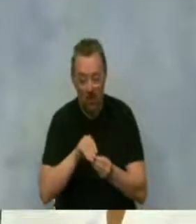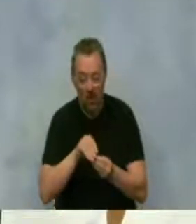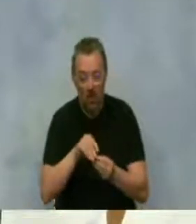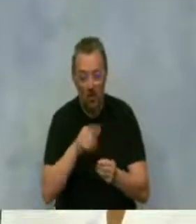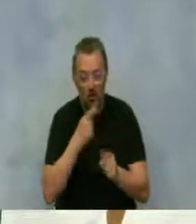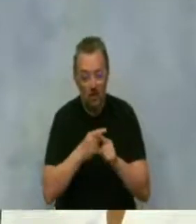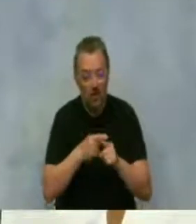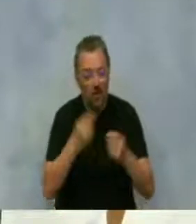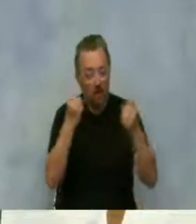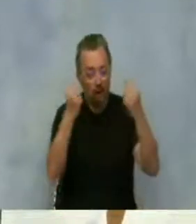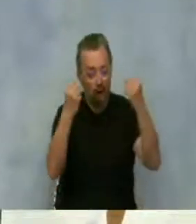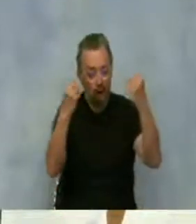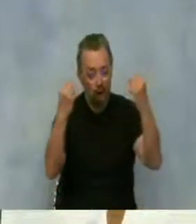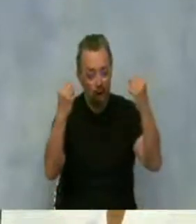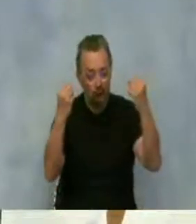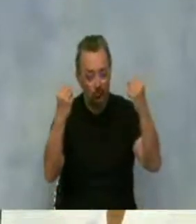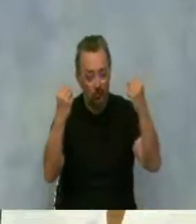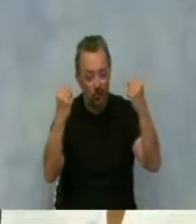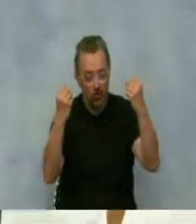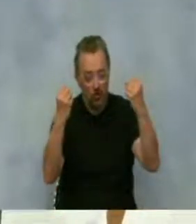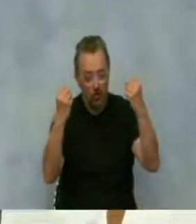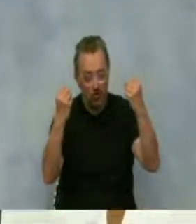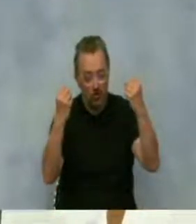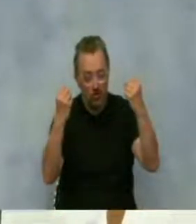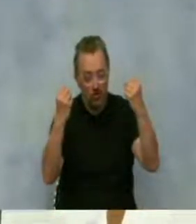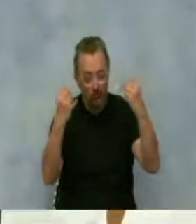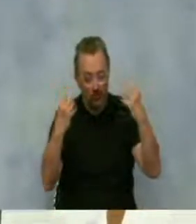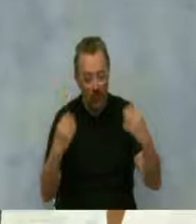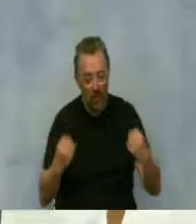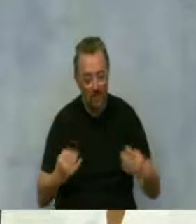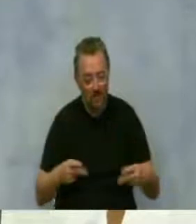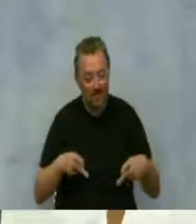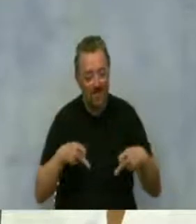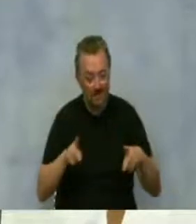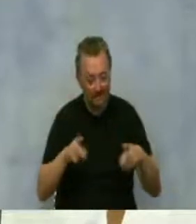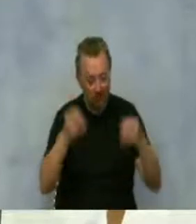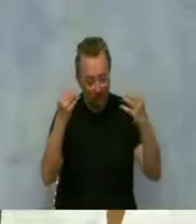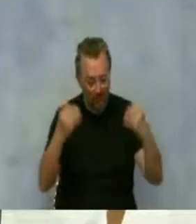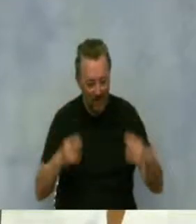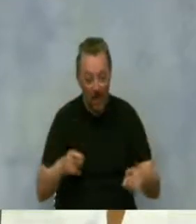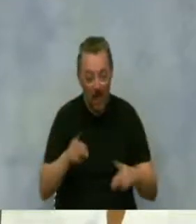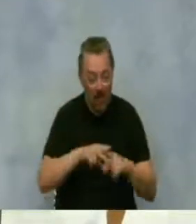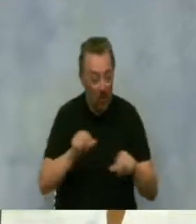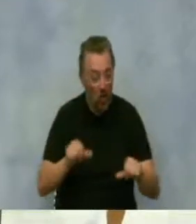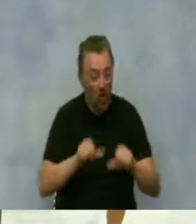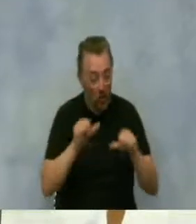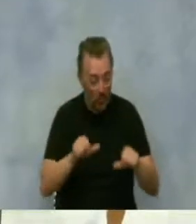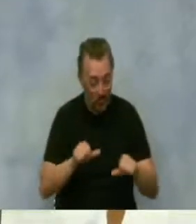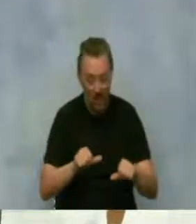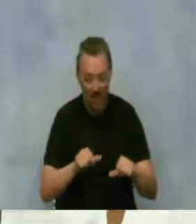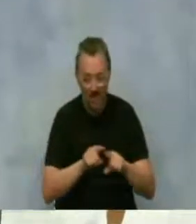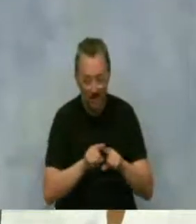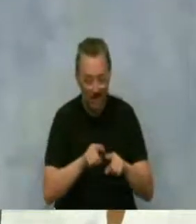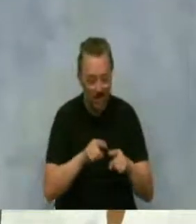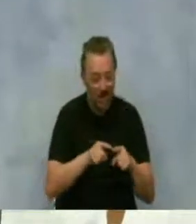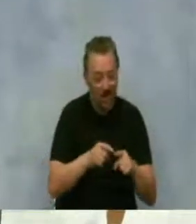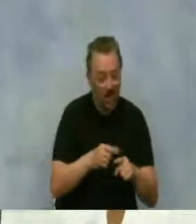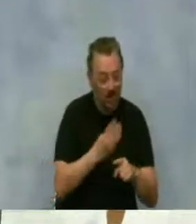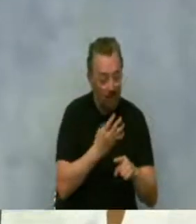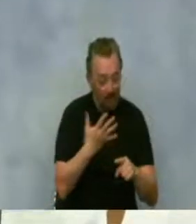light system and shows that of the 67 measures, 6 are complete marked as blue, 45 are progressed